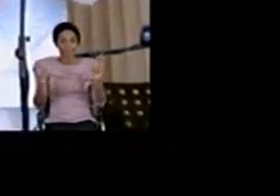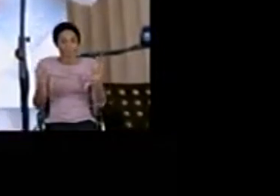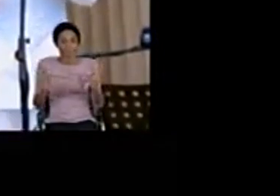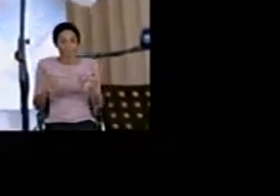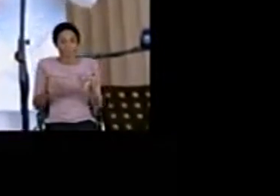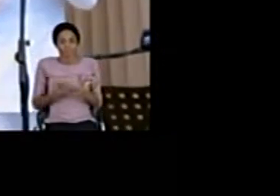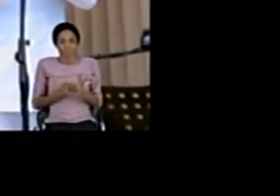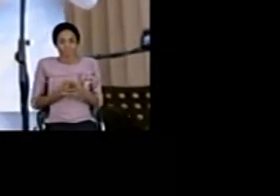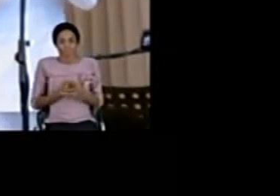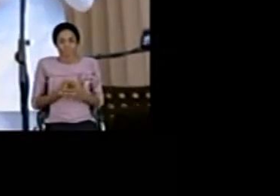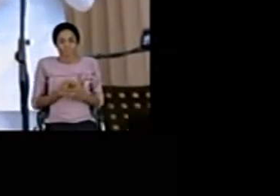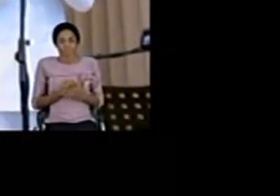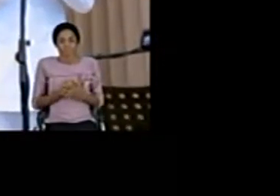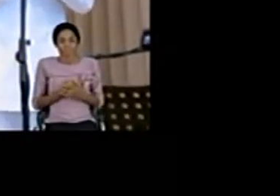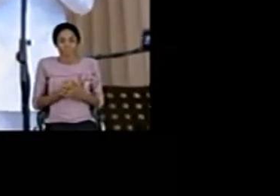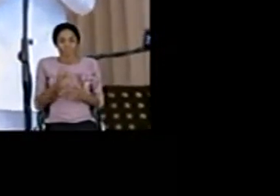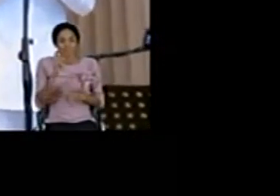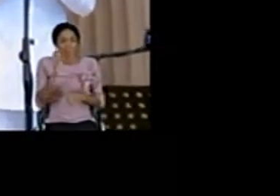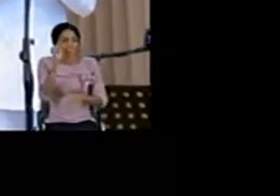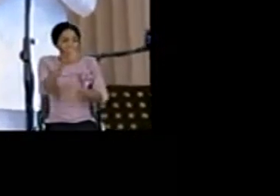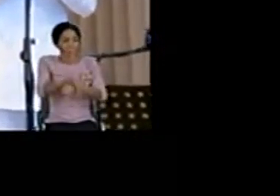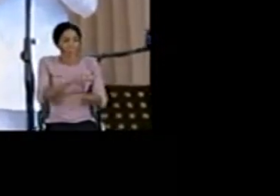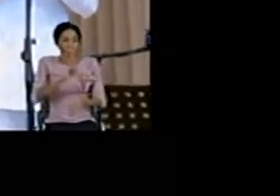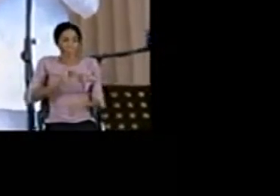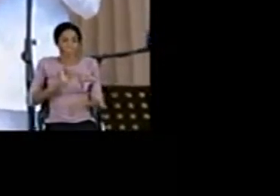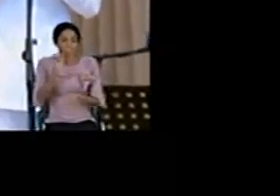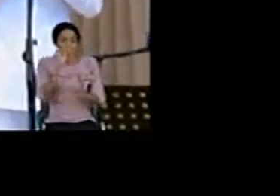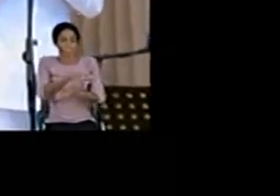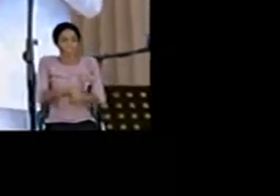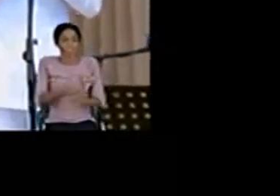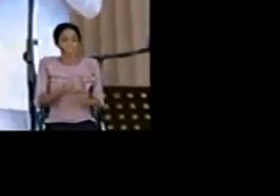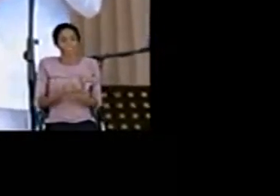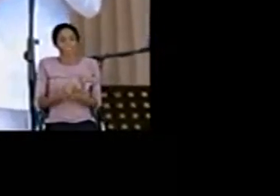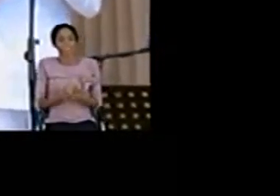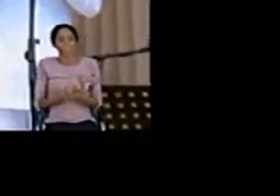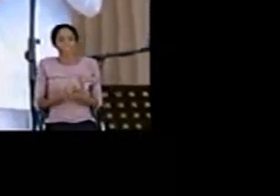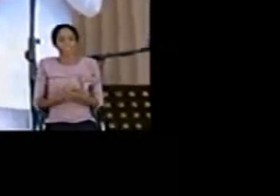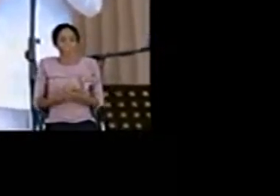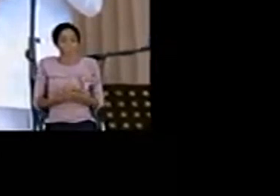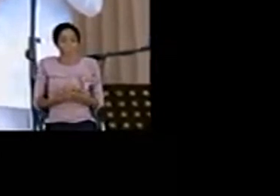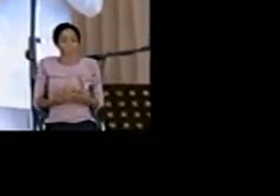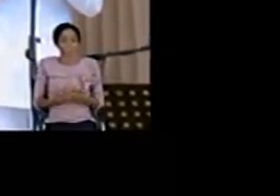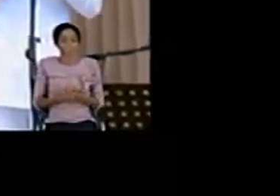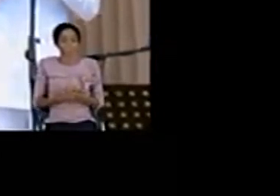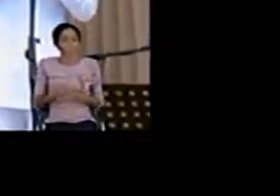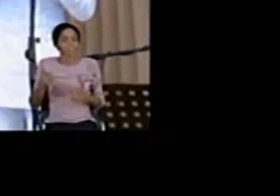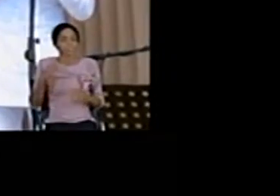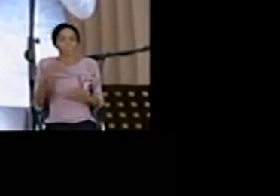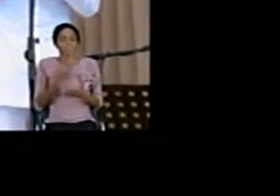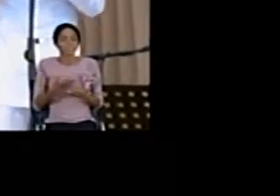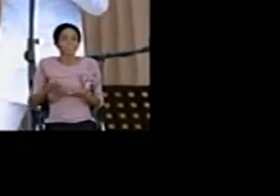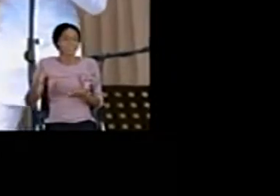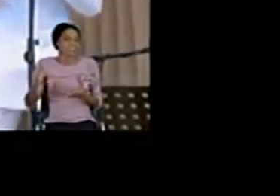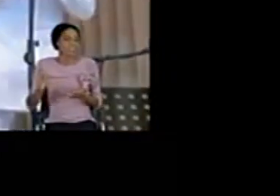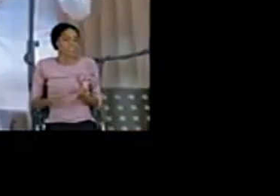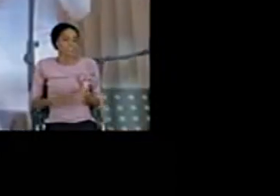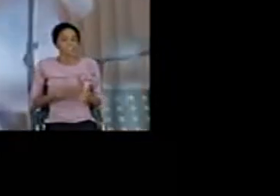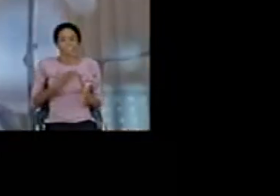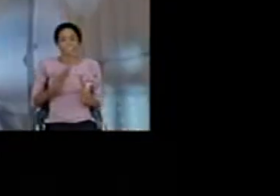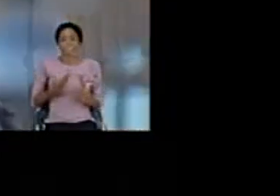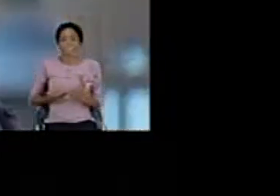I overcame. You overcome. Yeah. We want to be free. Yeah.